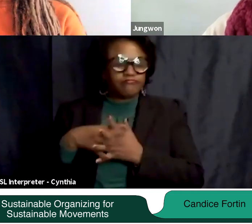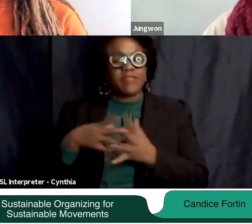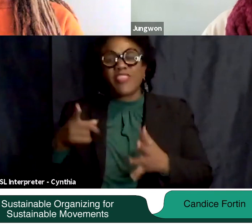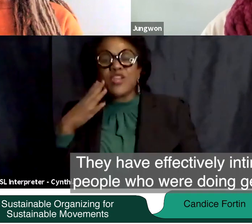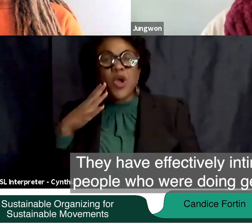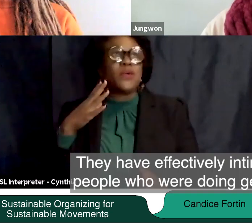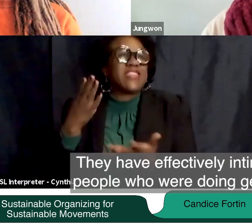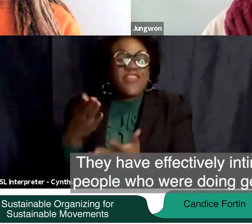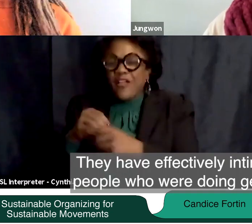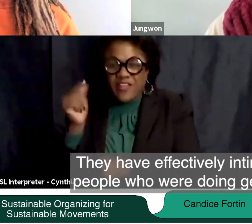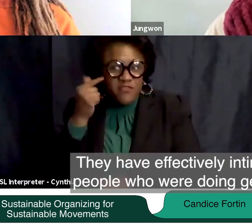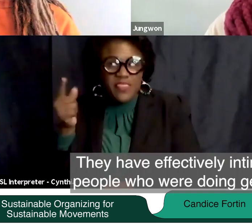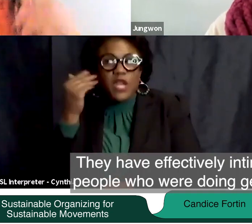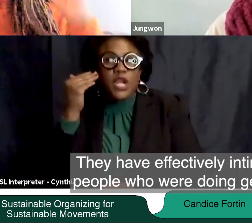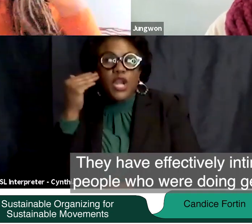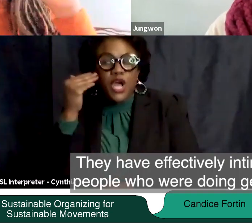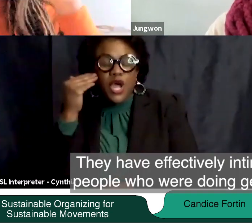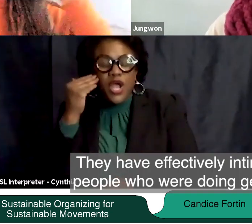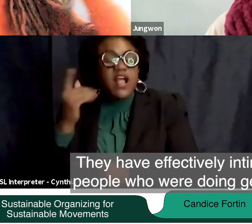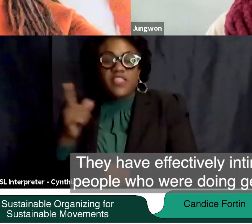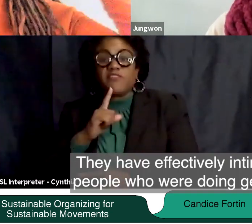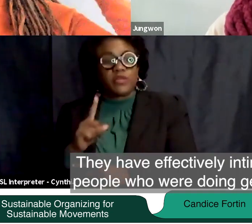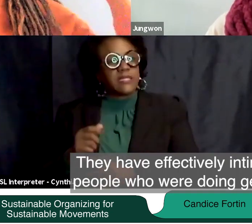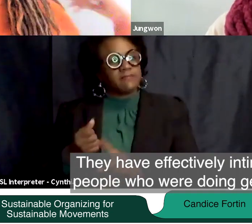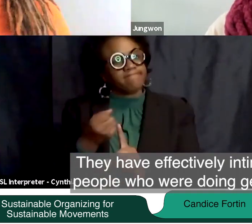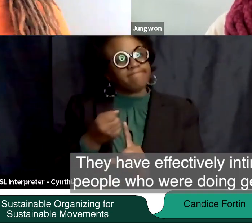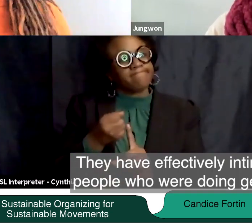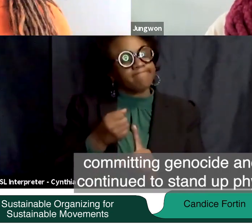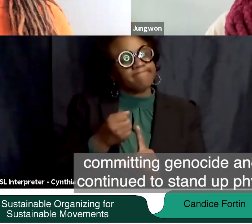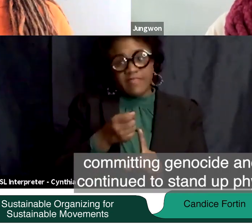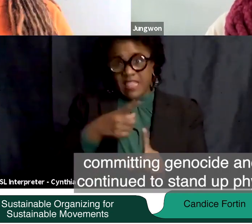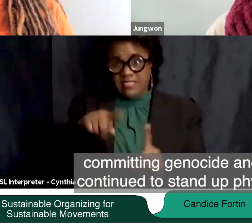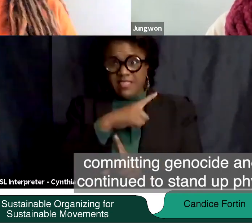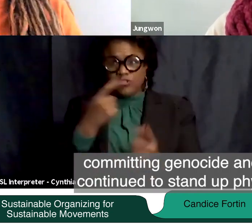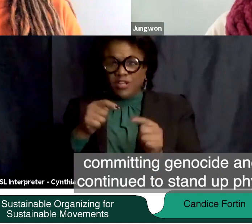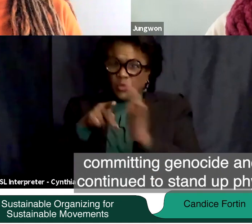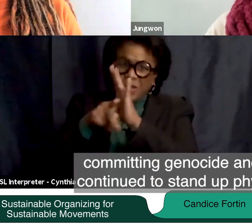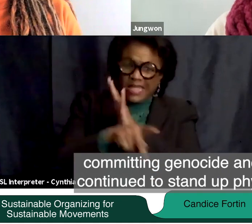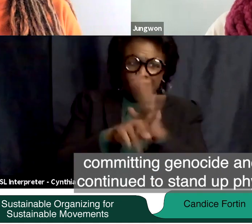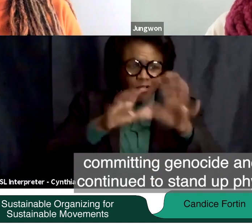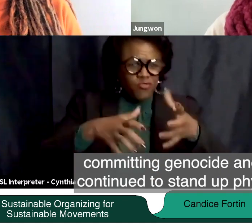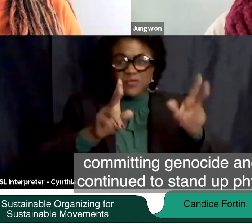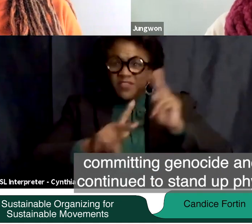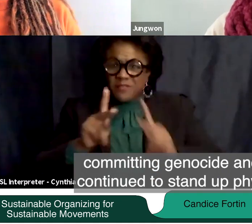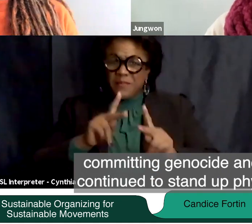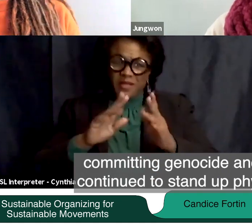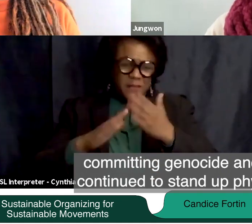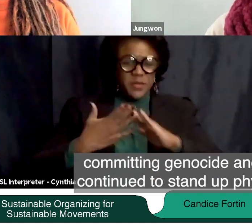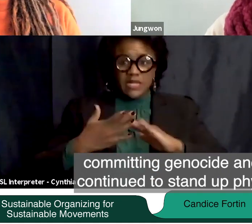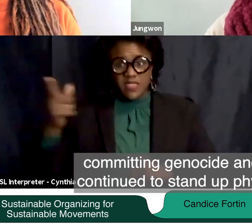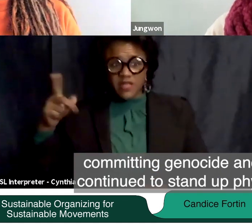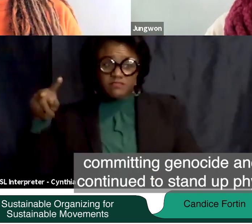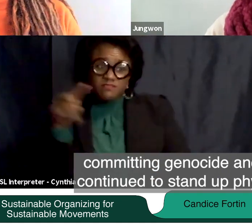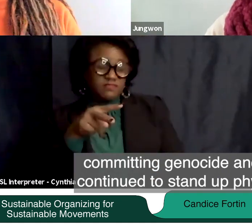government. They have effectively intimidated people who were doing genocide, committing genocide, and have continued